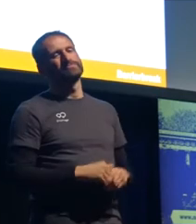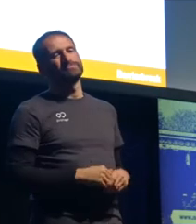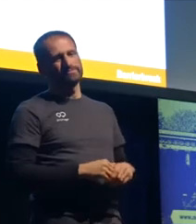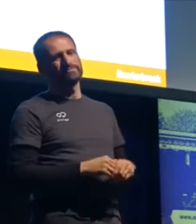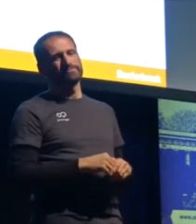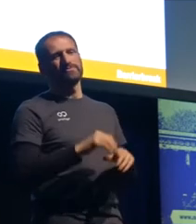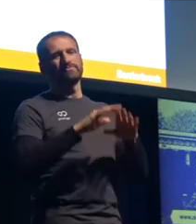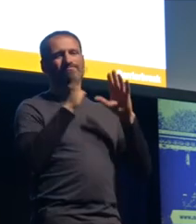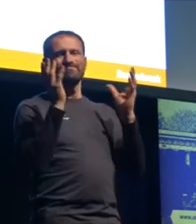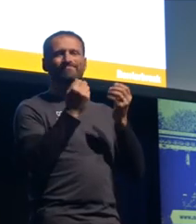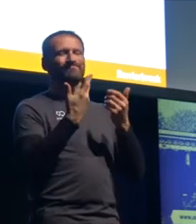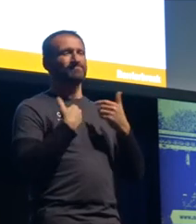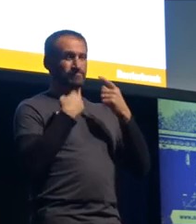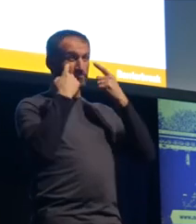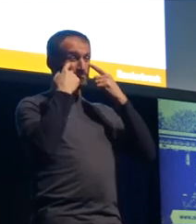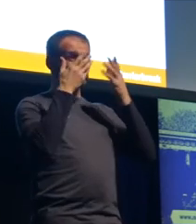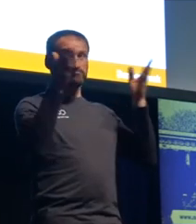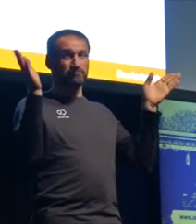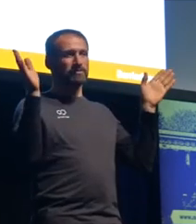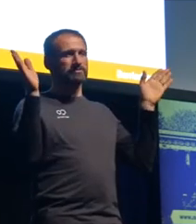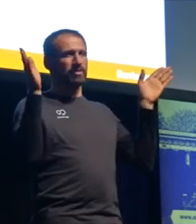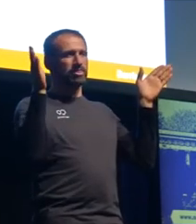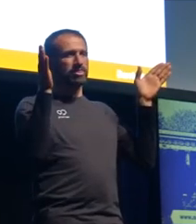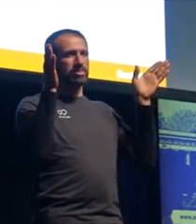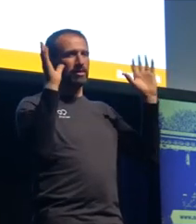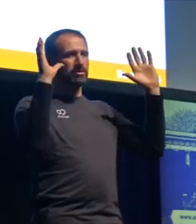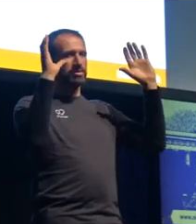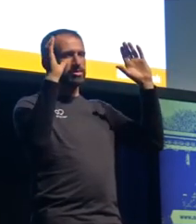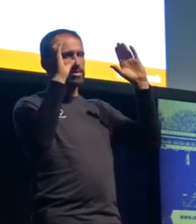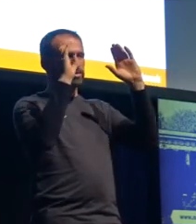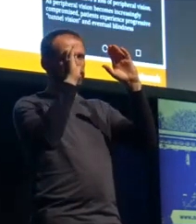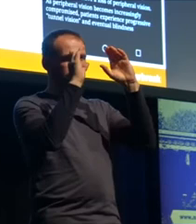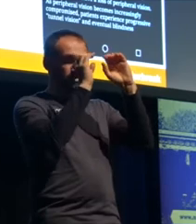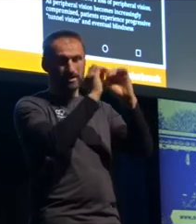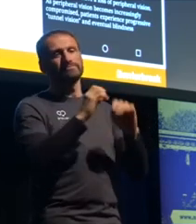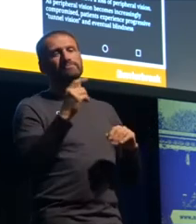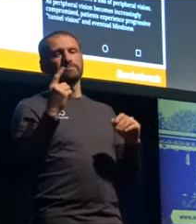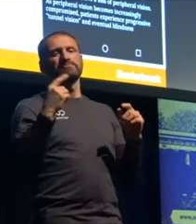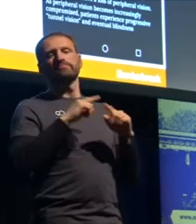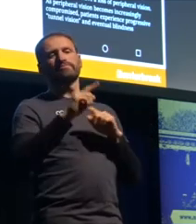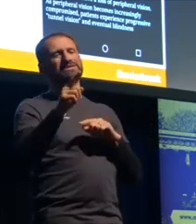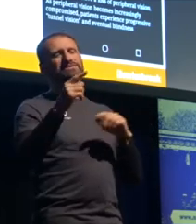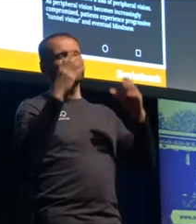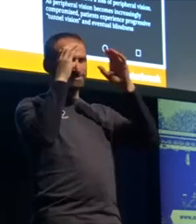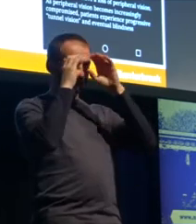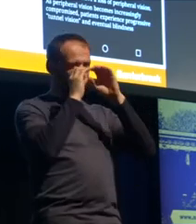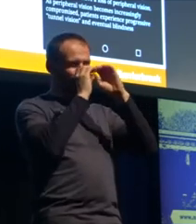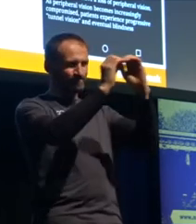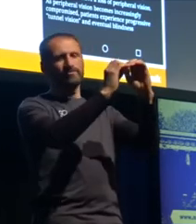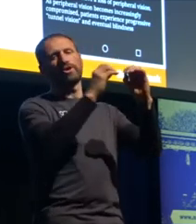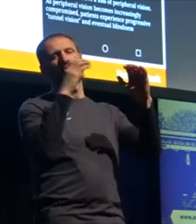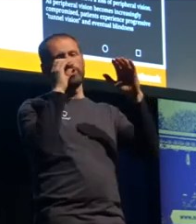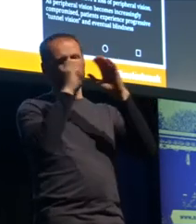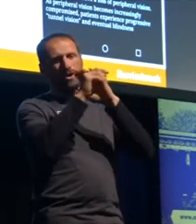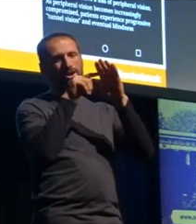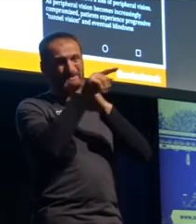your eyesight. So and eventually it gets more advanced until it becomes like tunnel vision. And sometimes